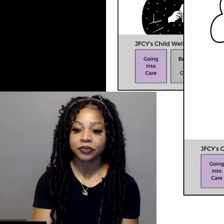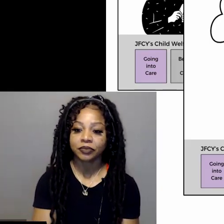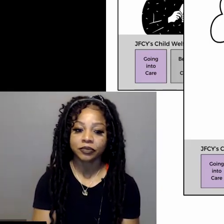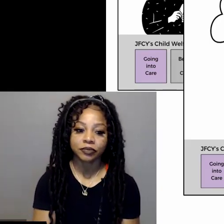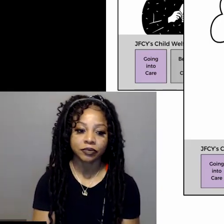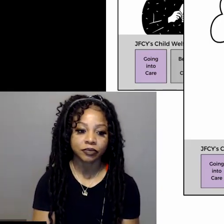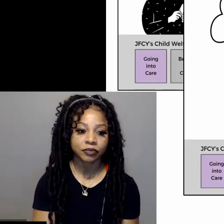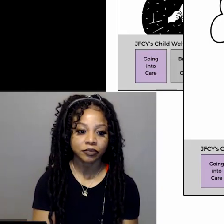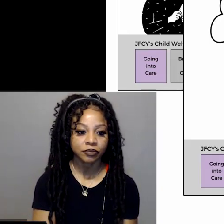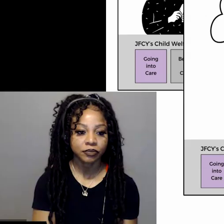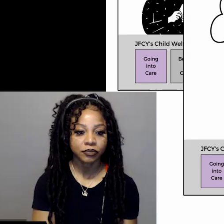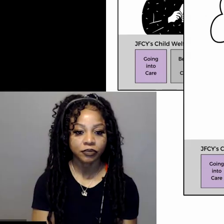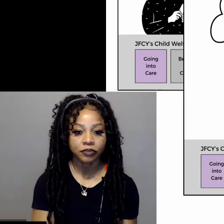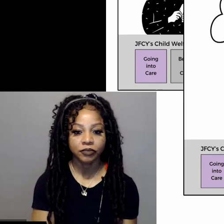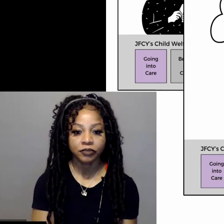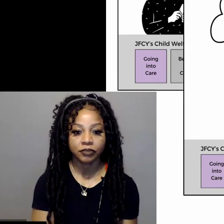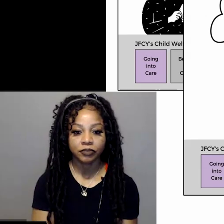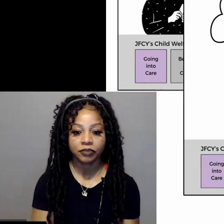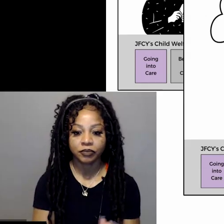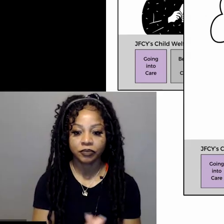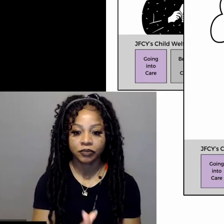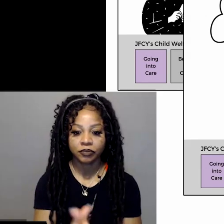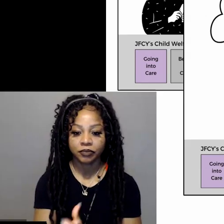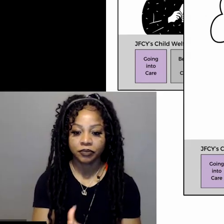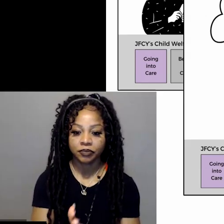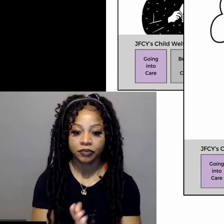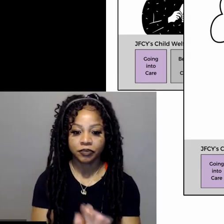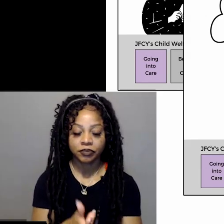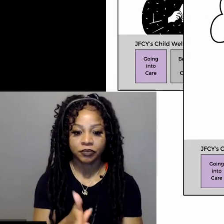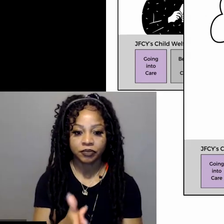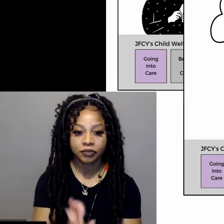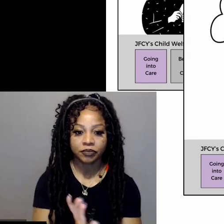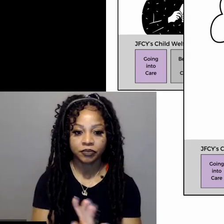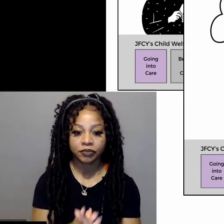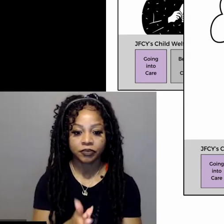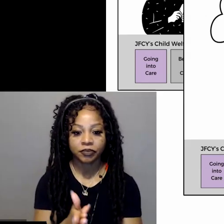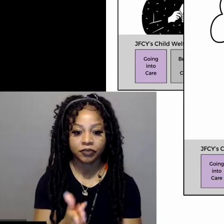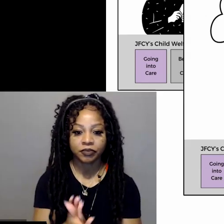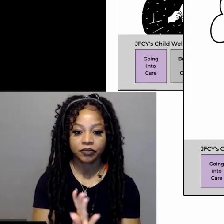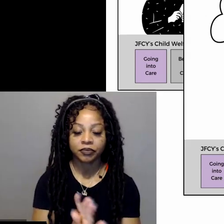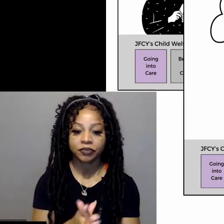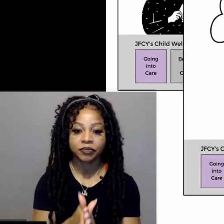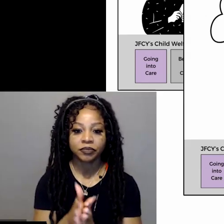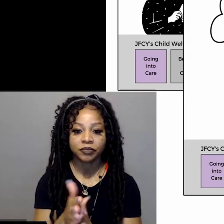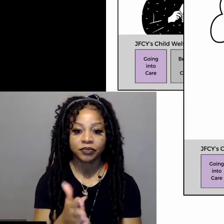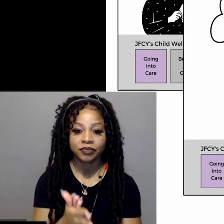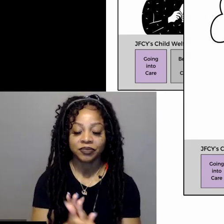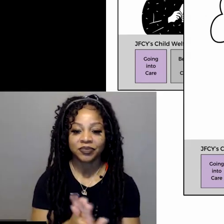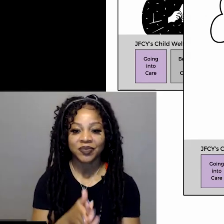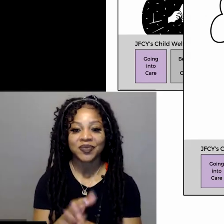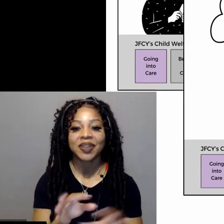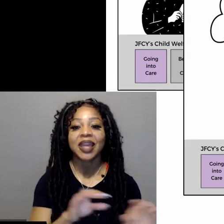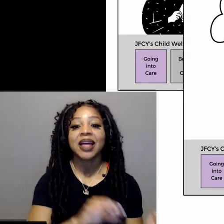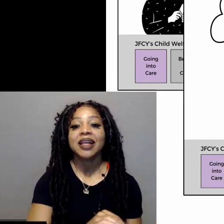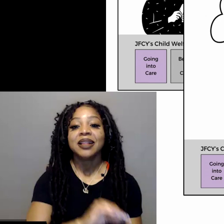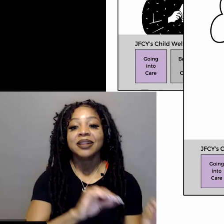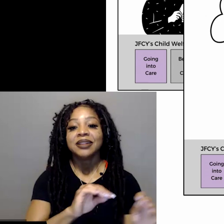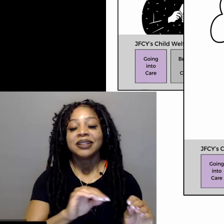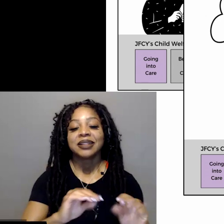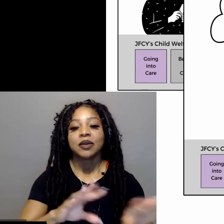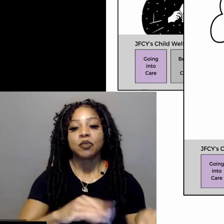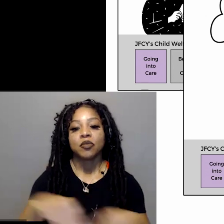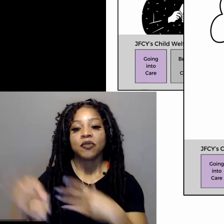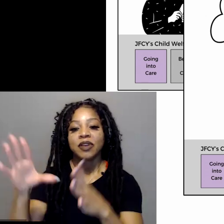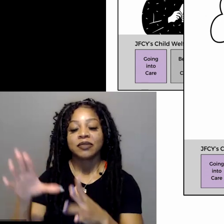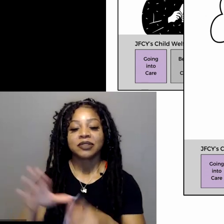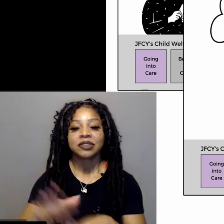Okay, visas, that was mentioned in, oh, sorry, that's the next slide. Okay, leaving home and child welfare. I'm seeing two slides